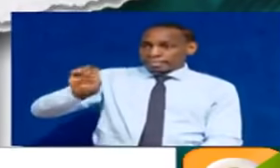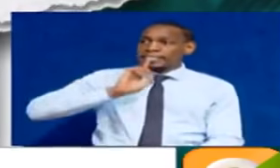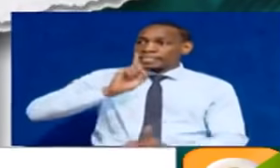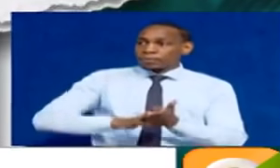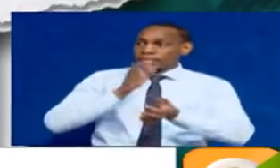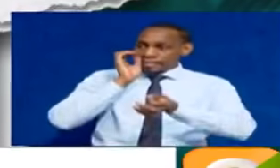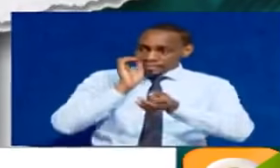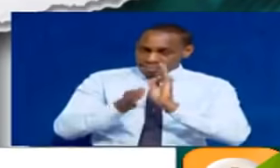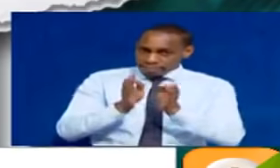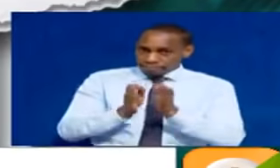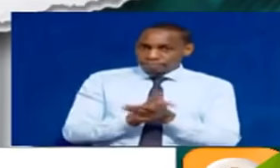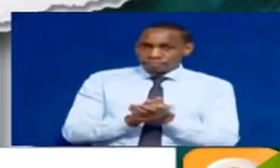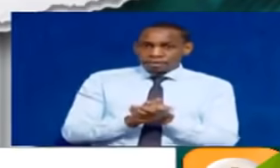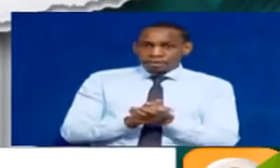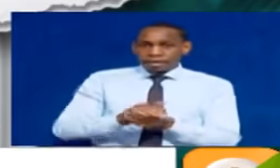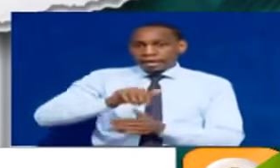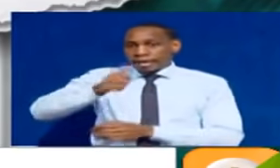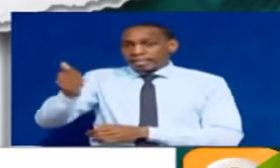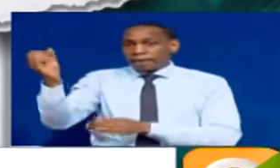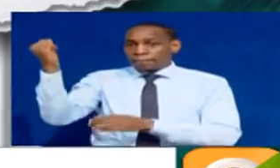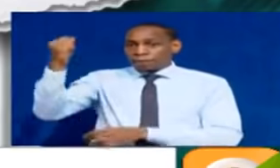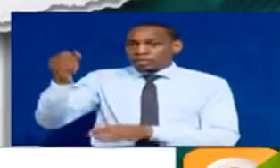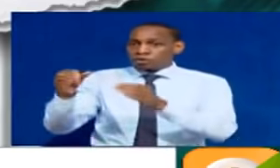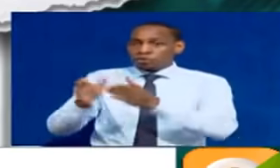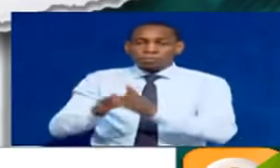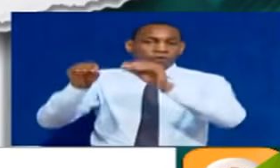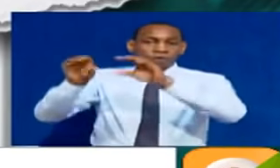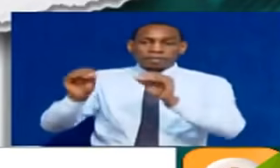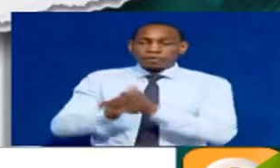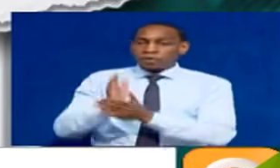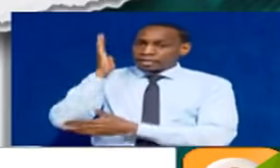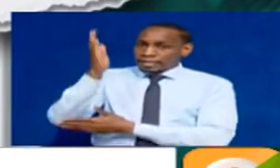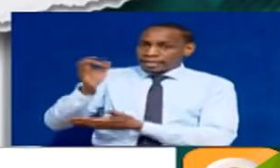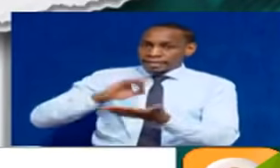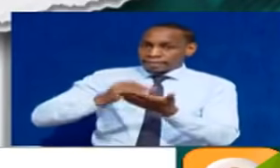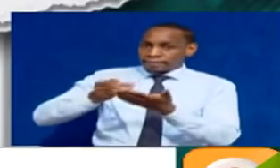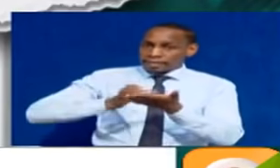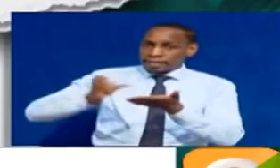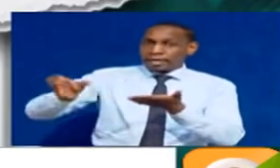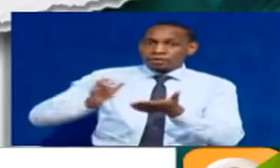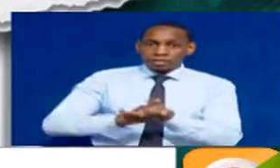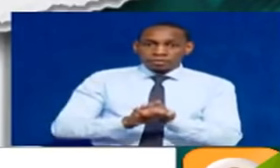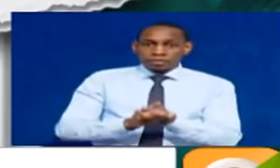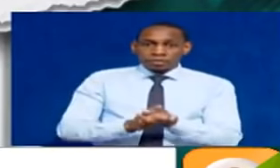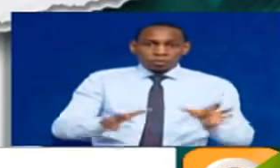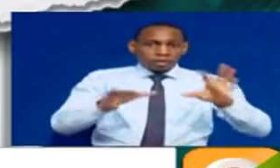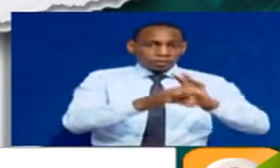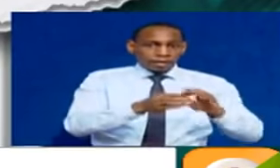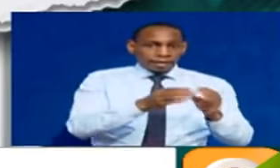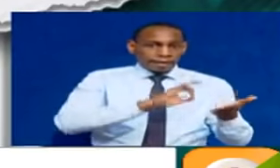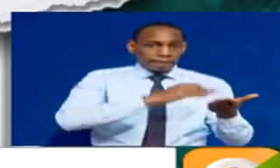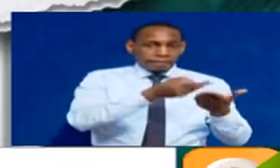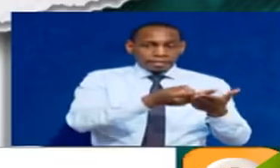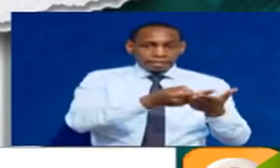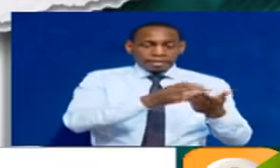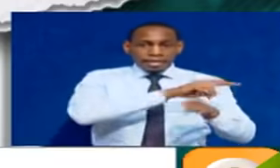in the event the other political parties do not qualify for direct funding from the consolidated fund, from